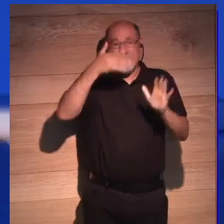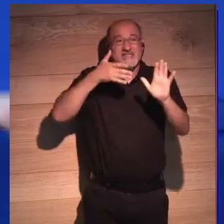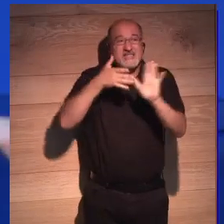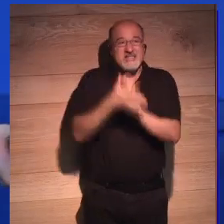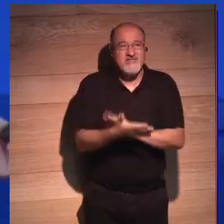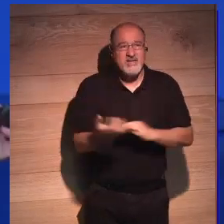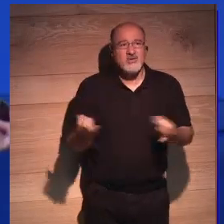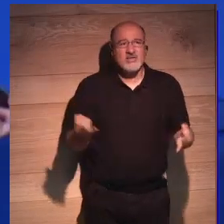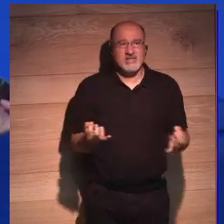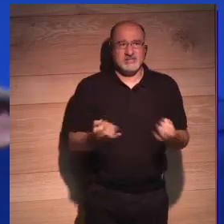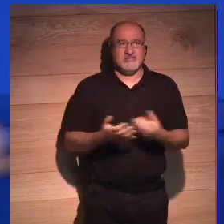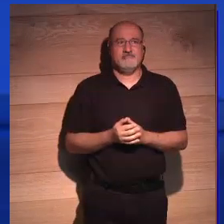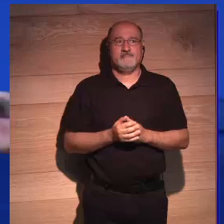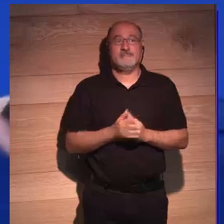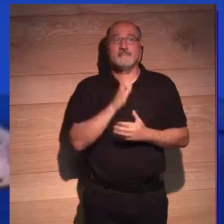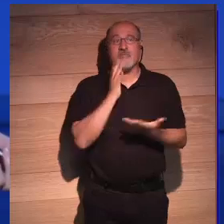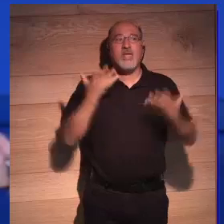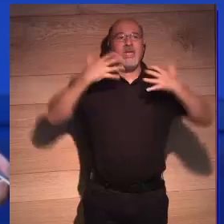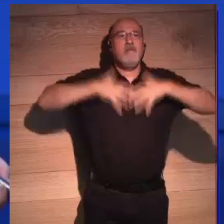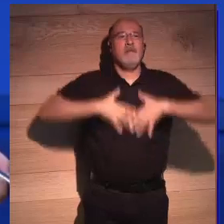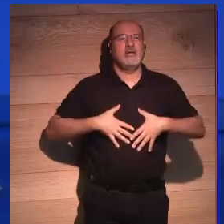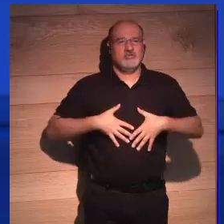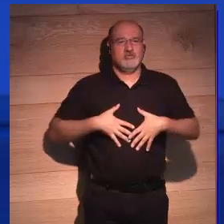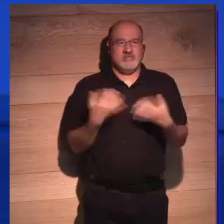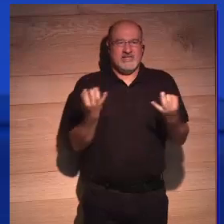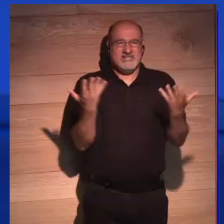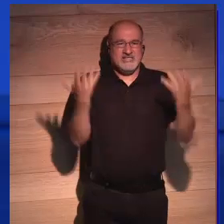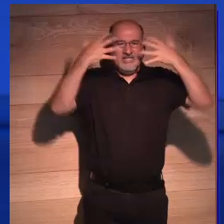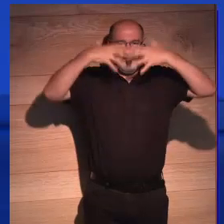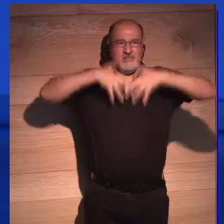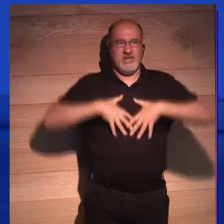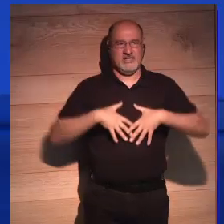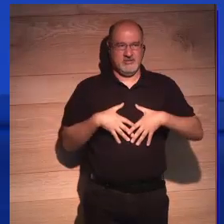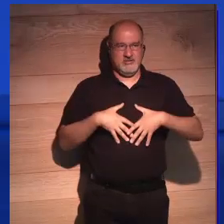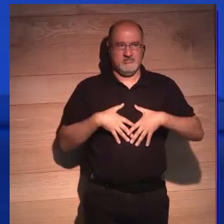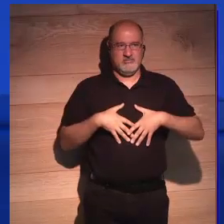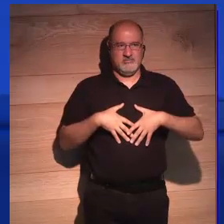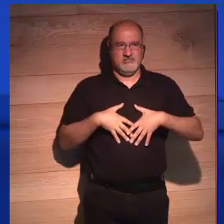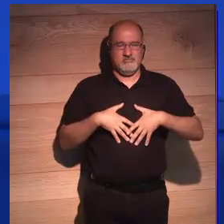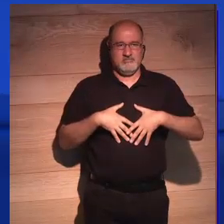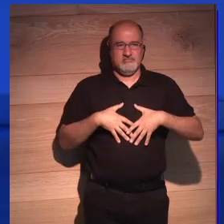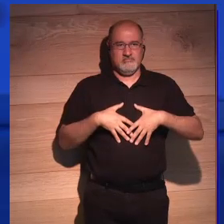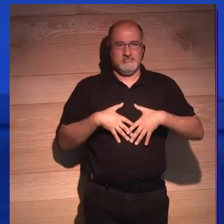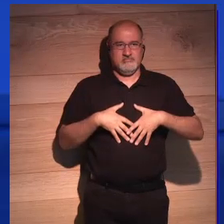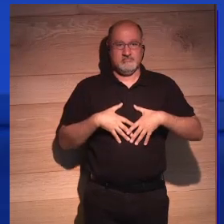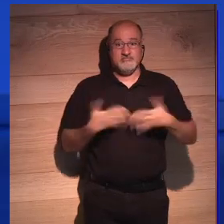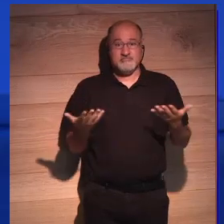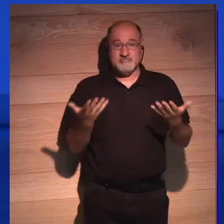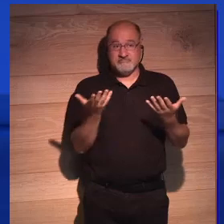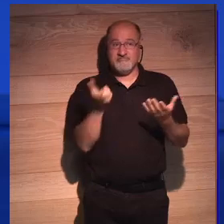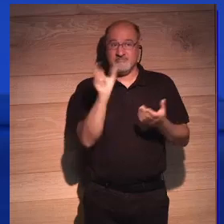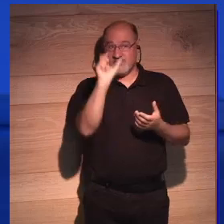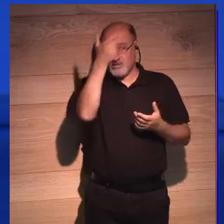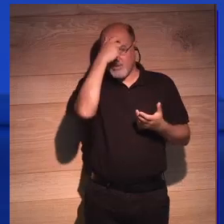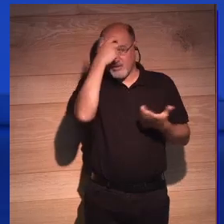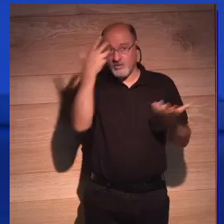is immersion? Well, what is immersive media? Well, at core, it involves